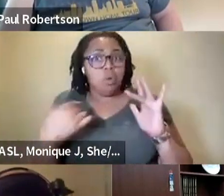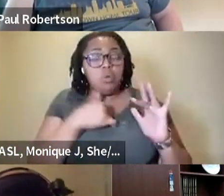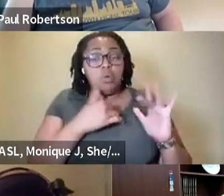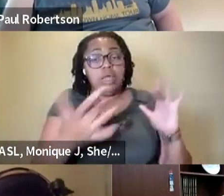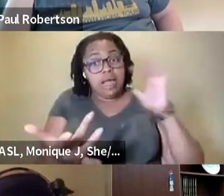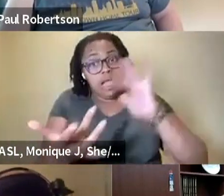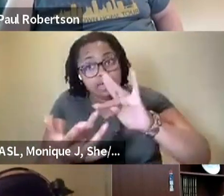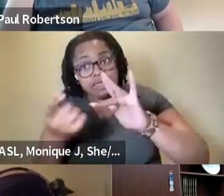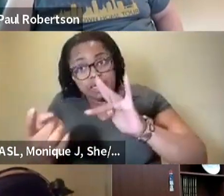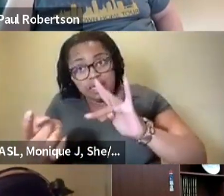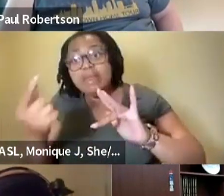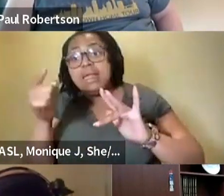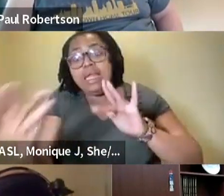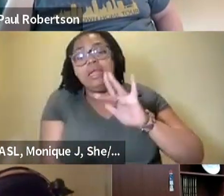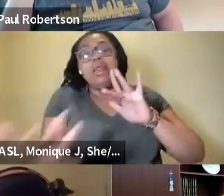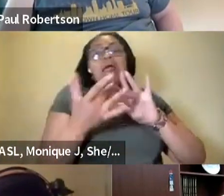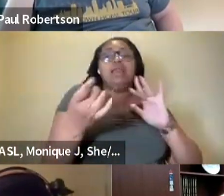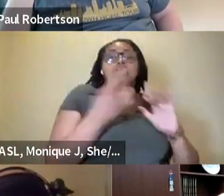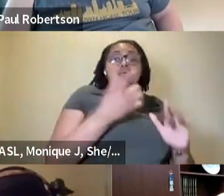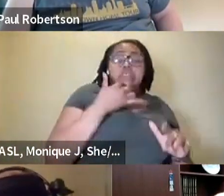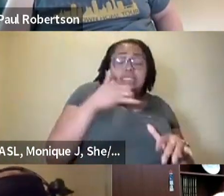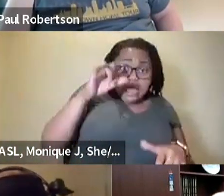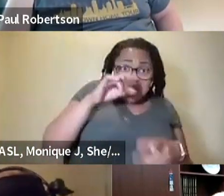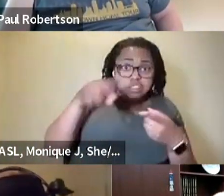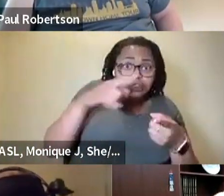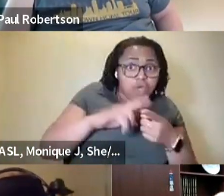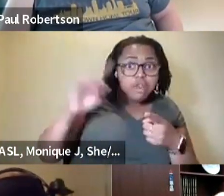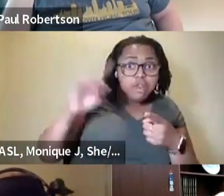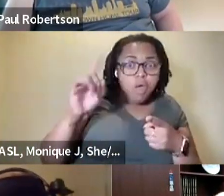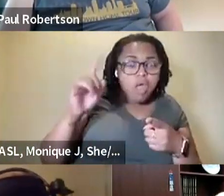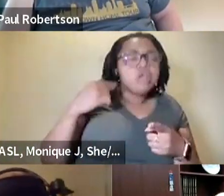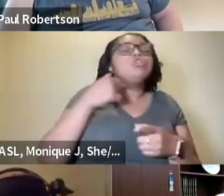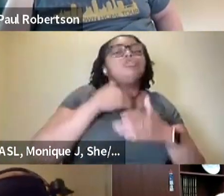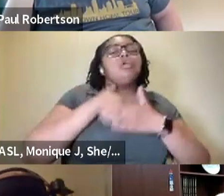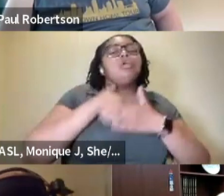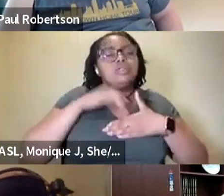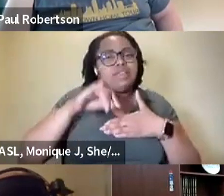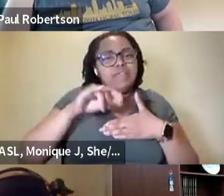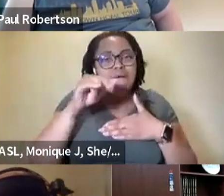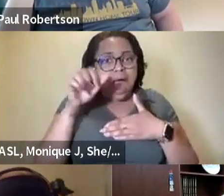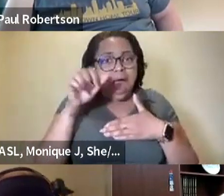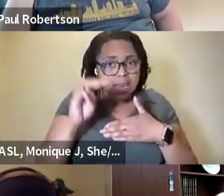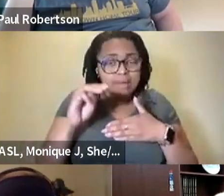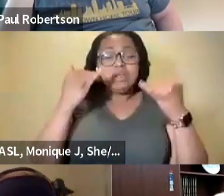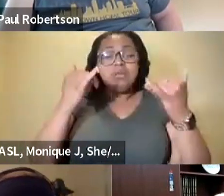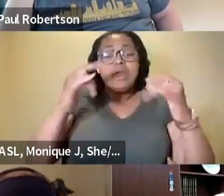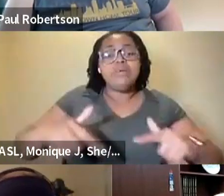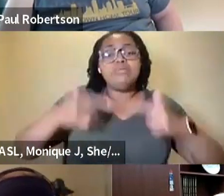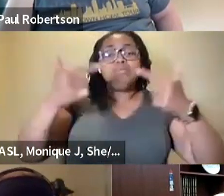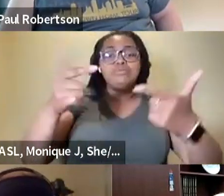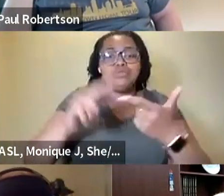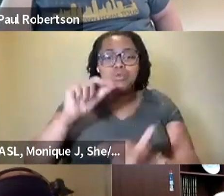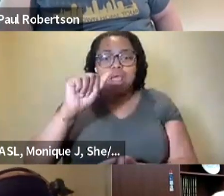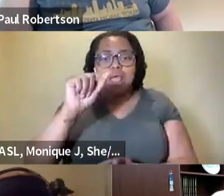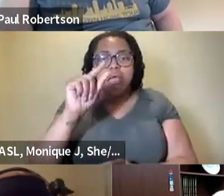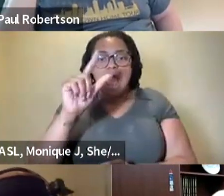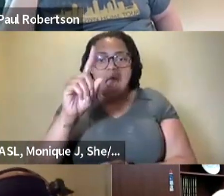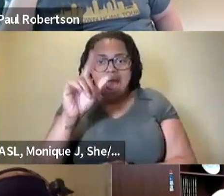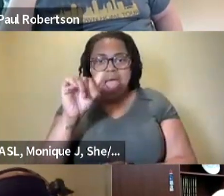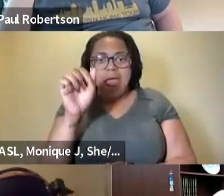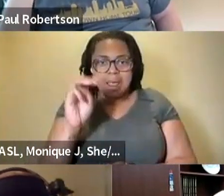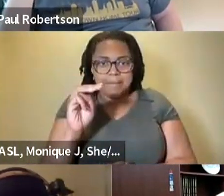yes, when and where? So we appreciate that, Adam. And I'm going to turn it over to you.